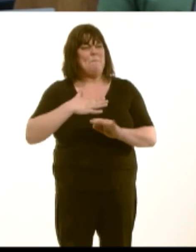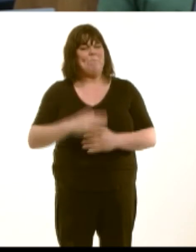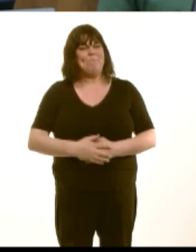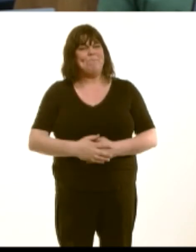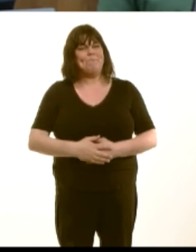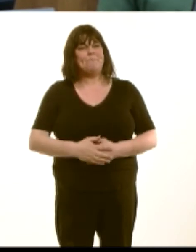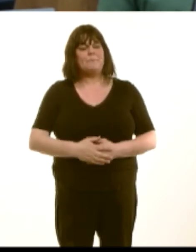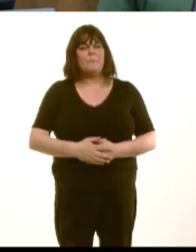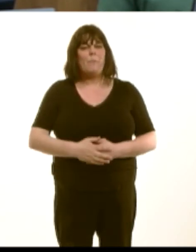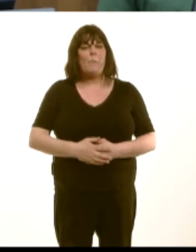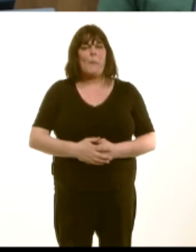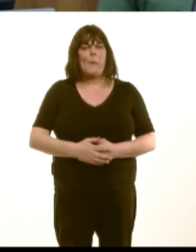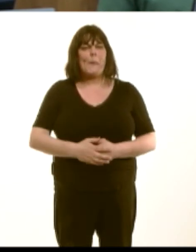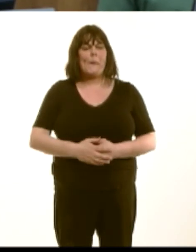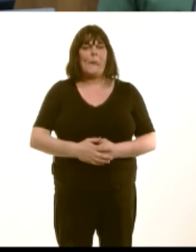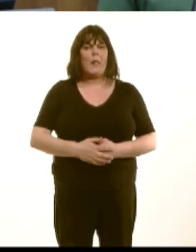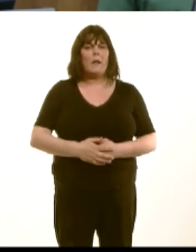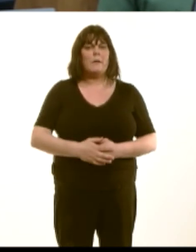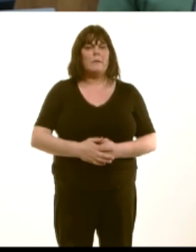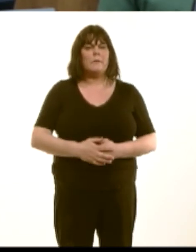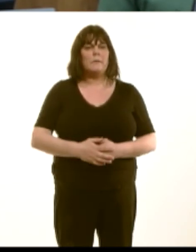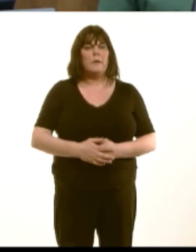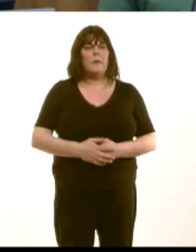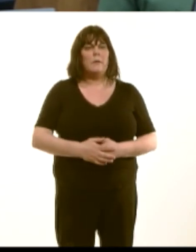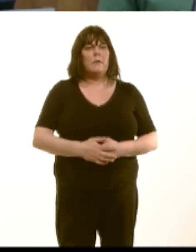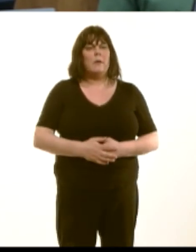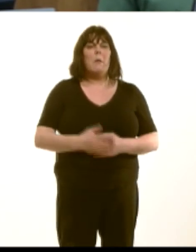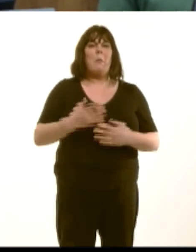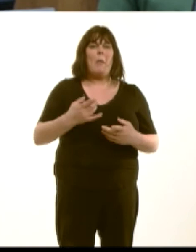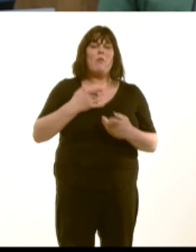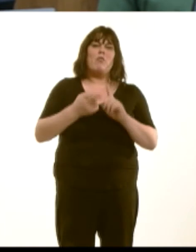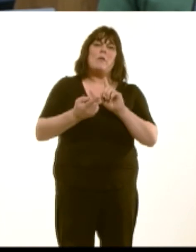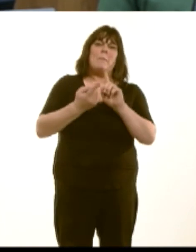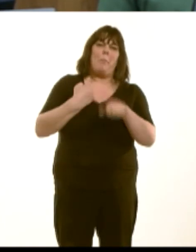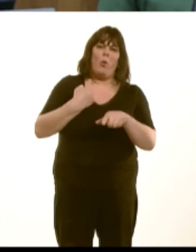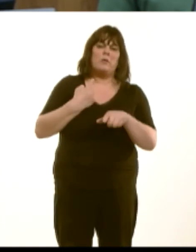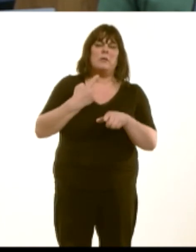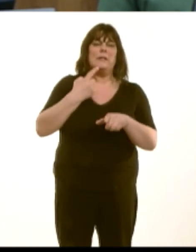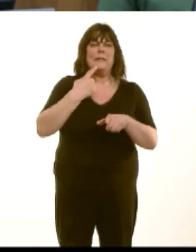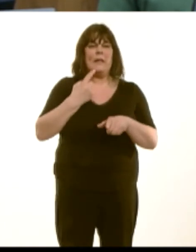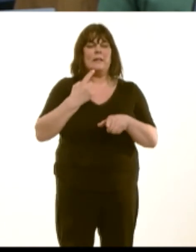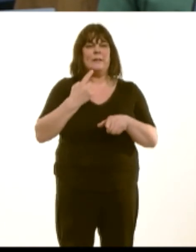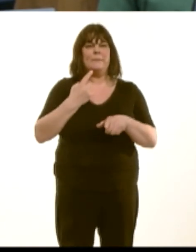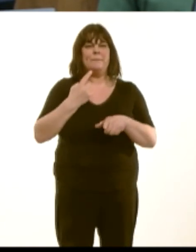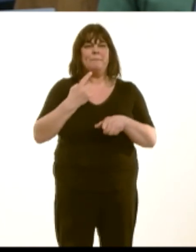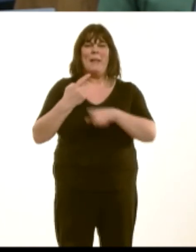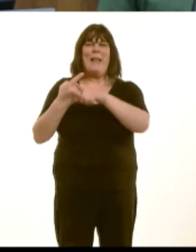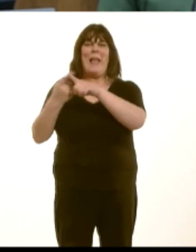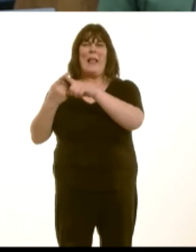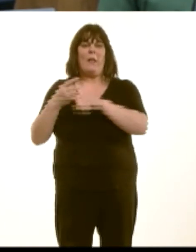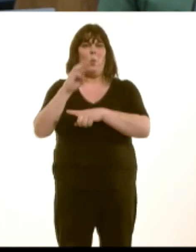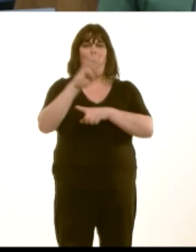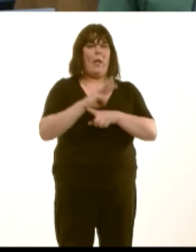that things are no different in England as to Wales, and of course I accept that that is no help to